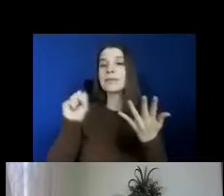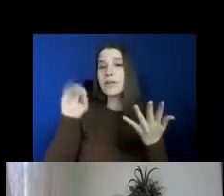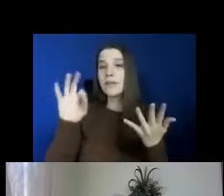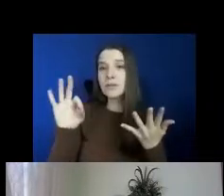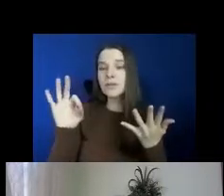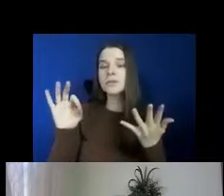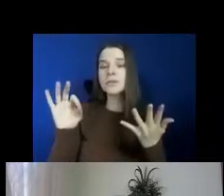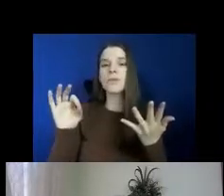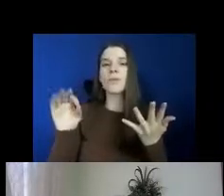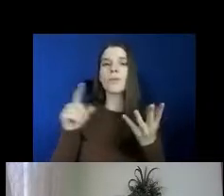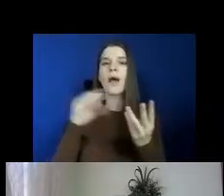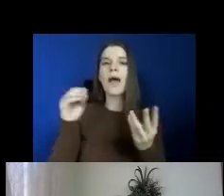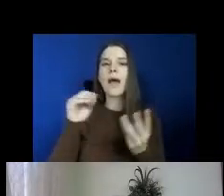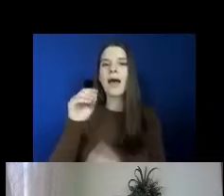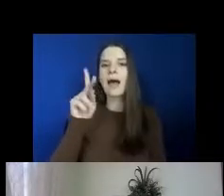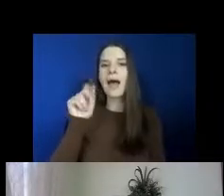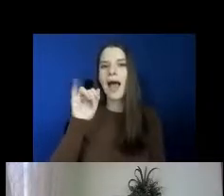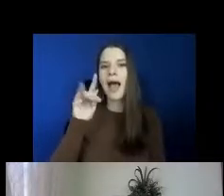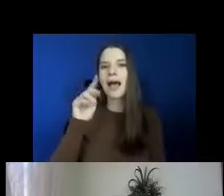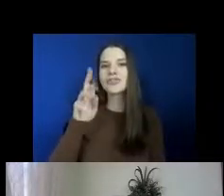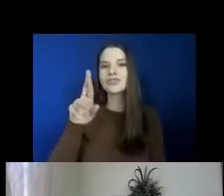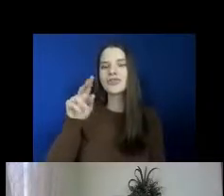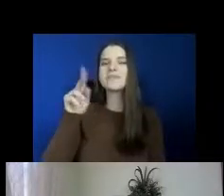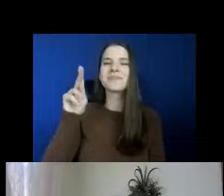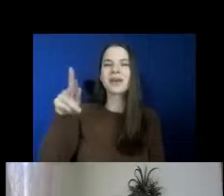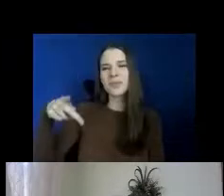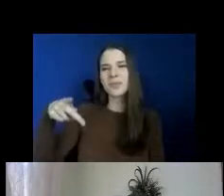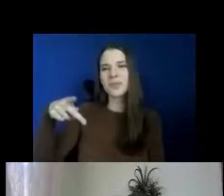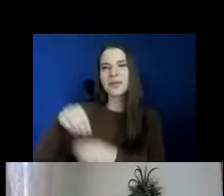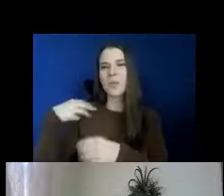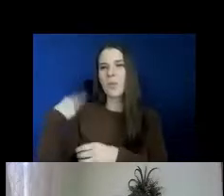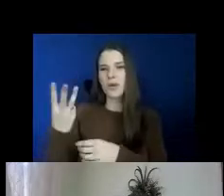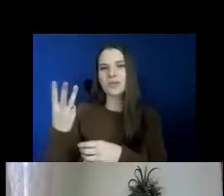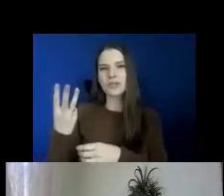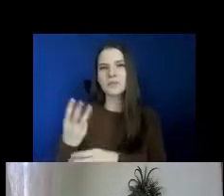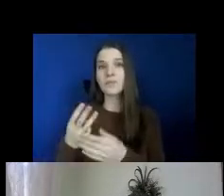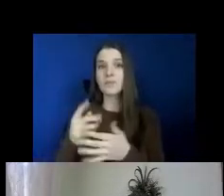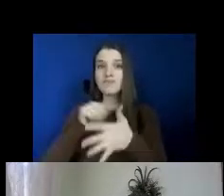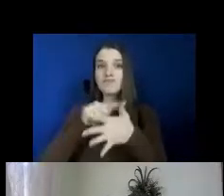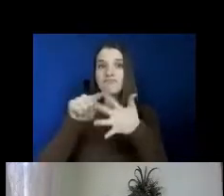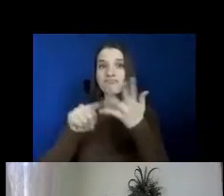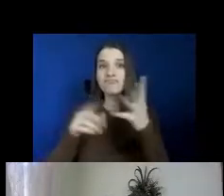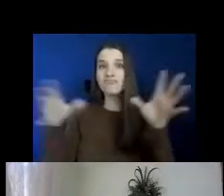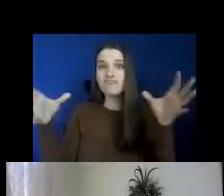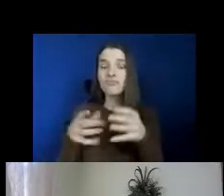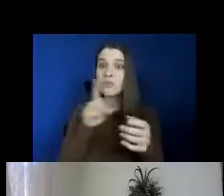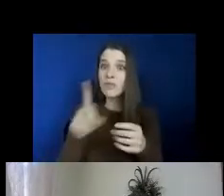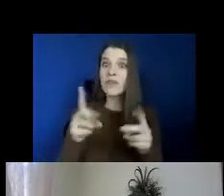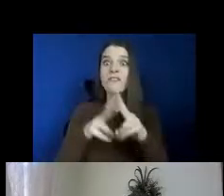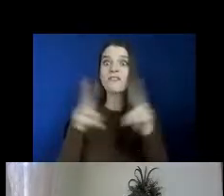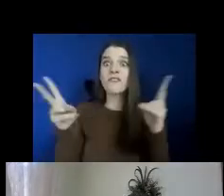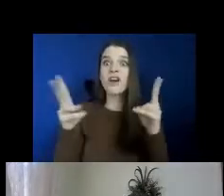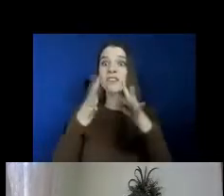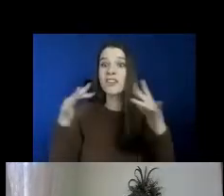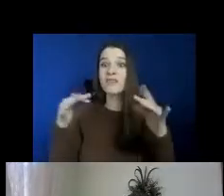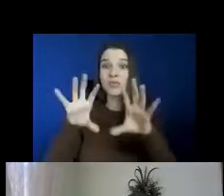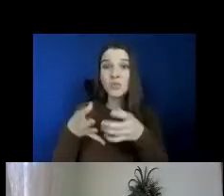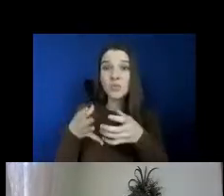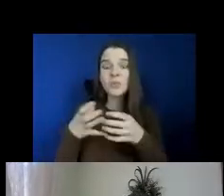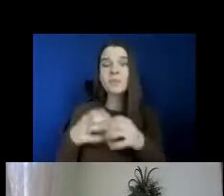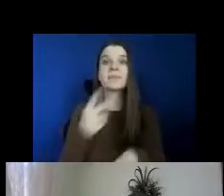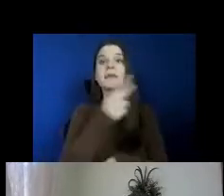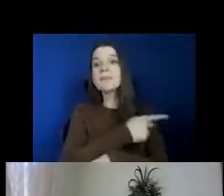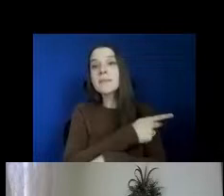and the Kaiser Permanente group in Washington. It really is a diverse group of patients